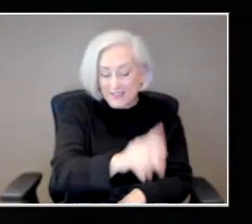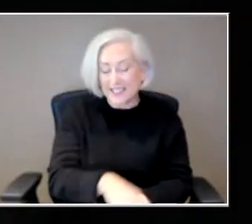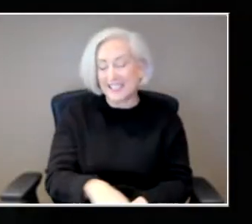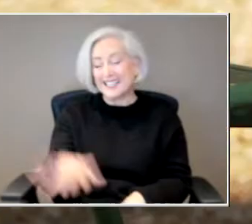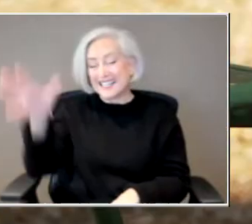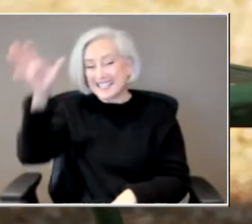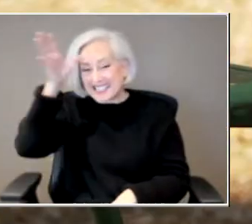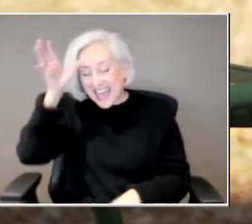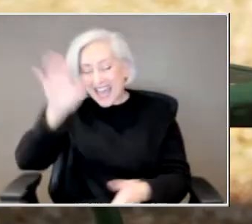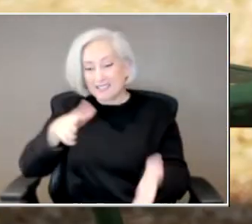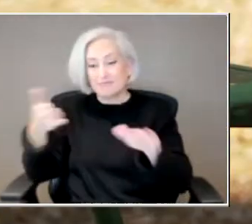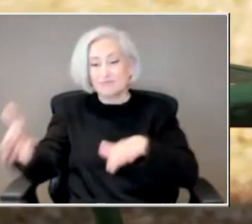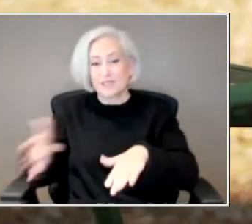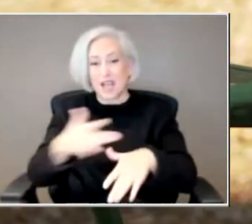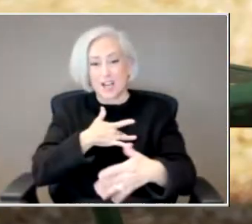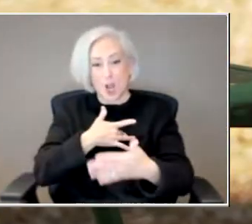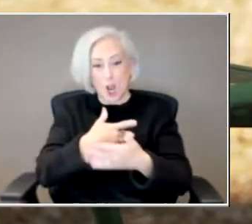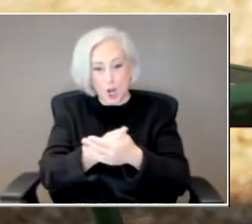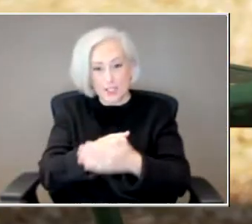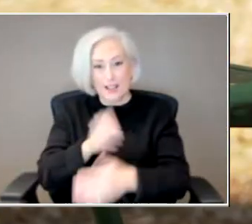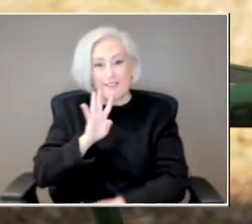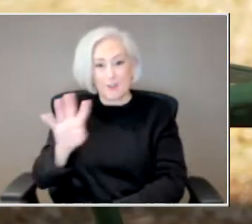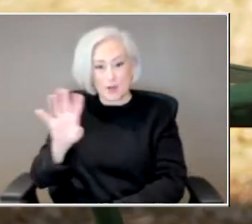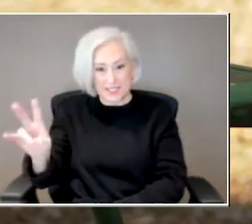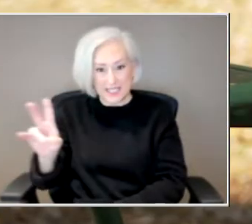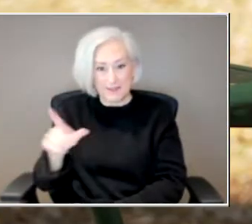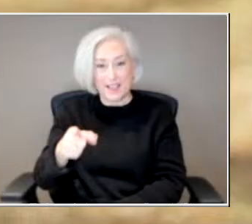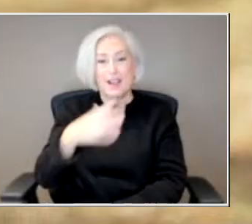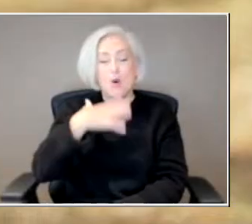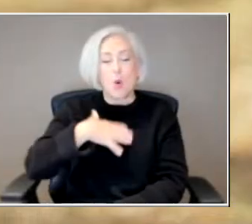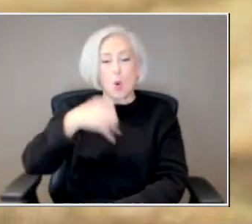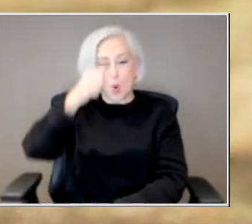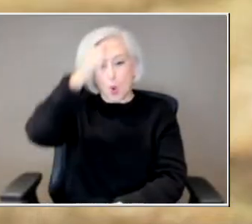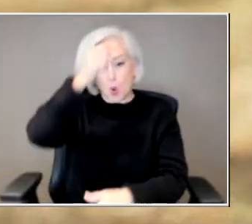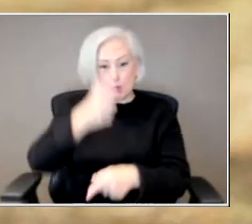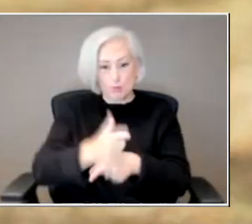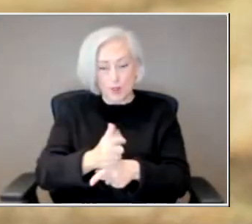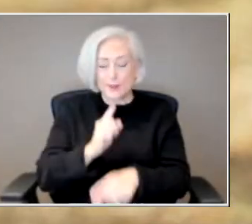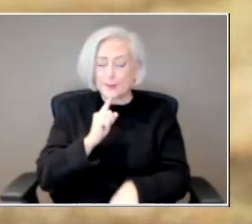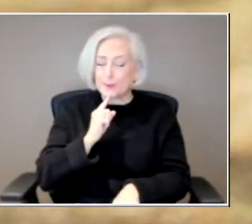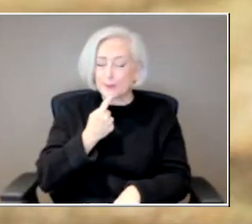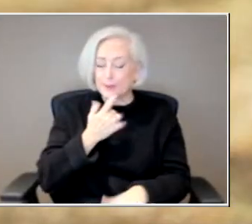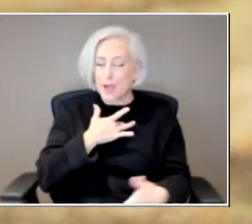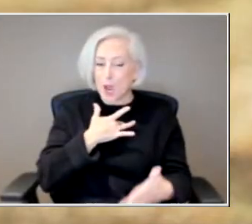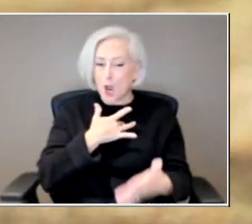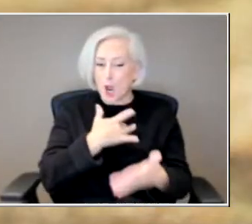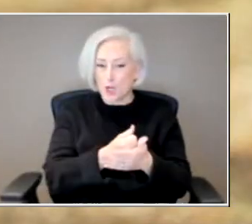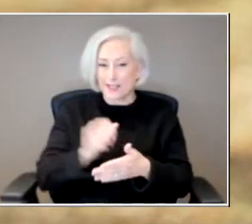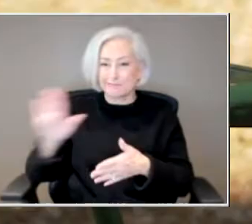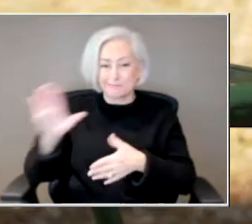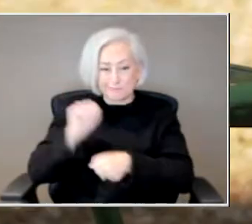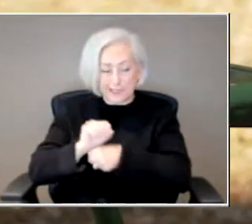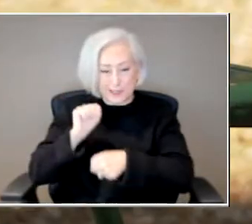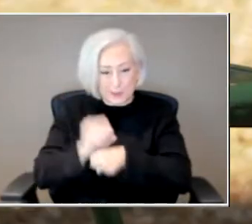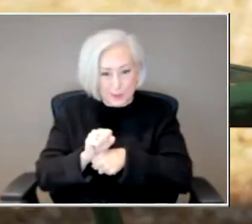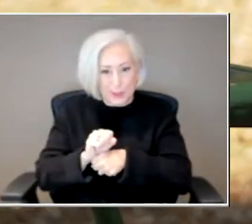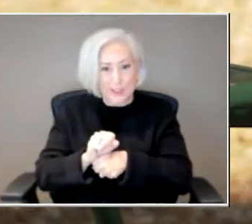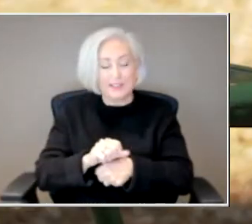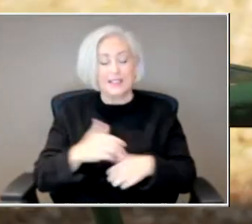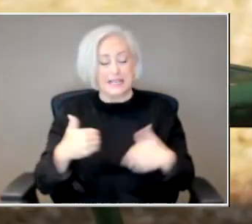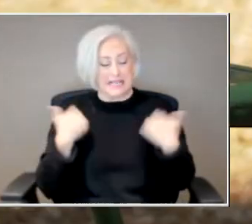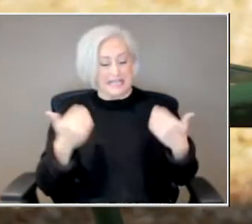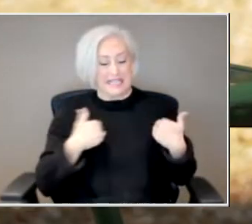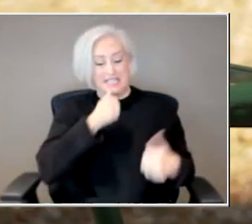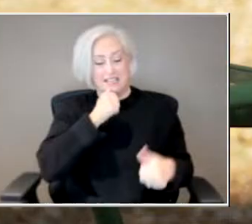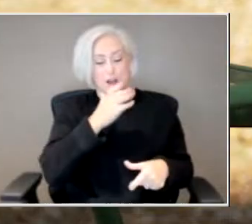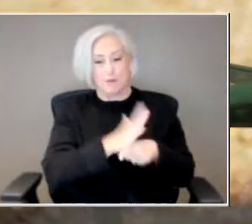his brothers? My oldest brother had a serious heart attack at work, and my youngest brother had a heart attack at home. And then I have another